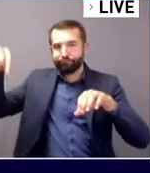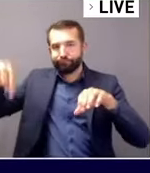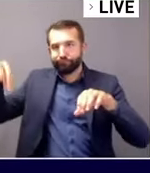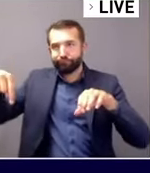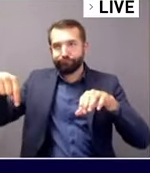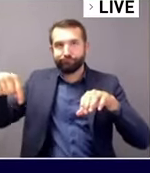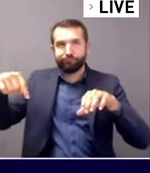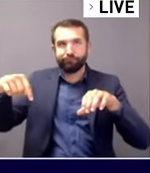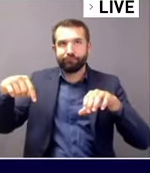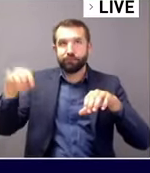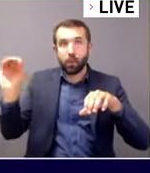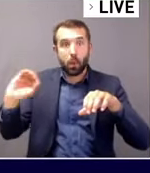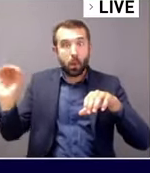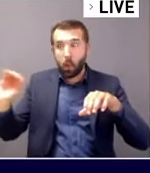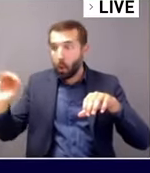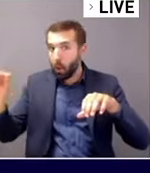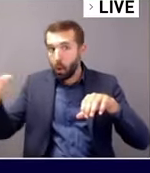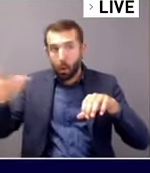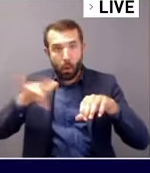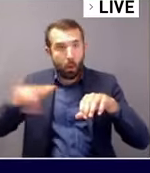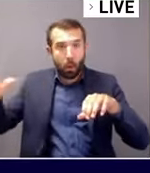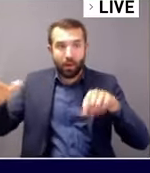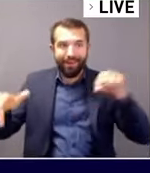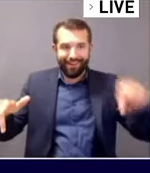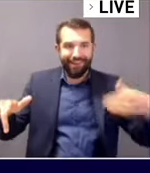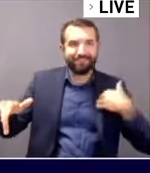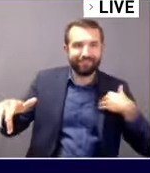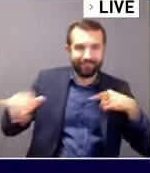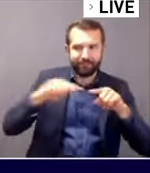of the jail where there had not previously been cases.